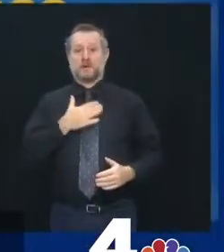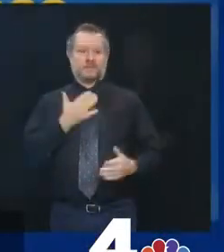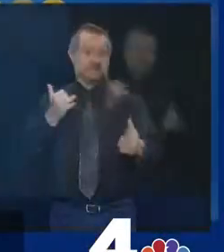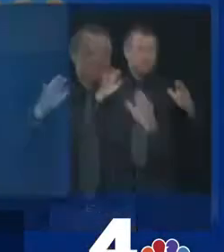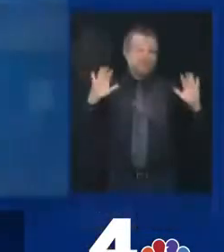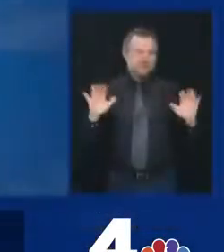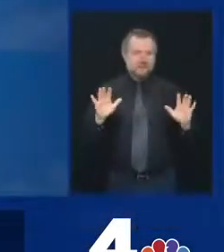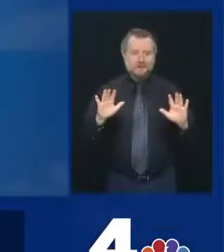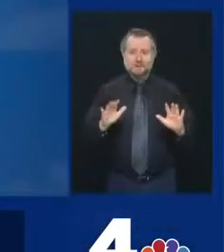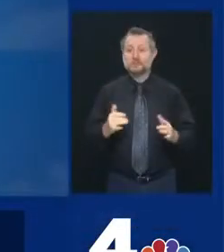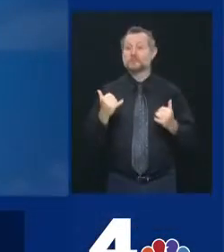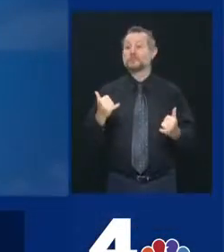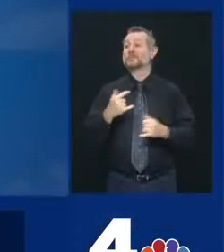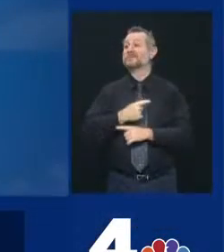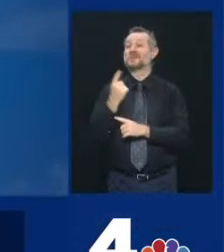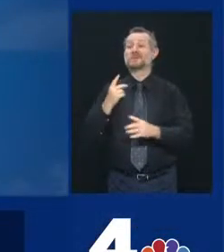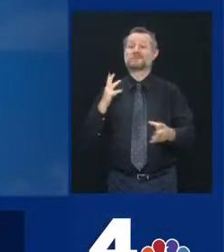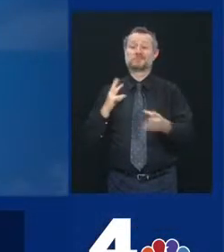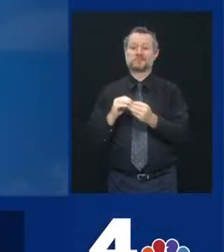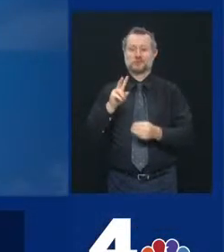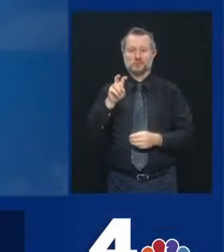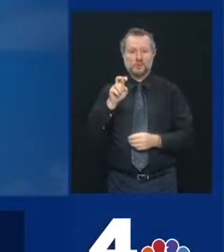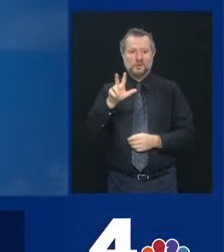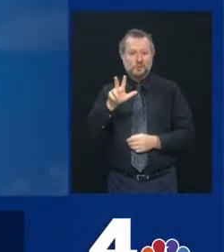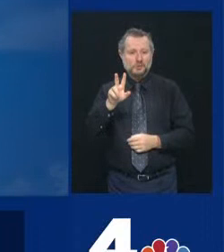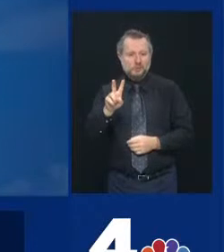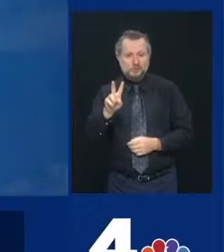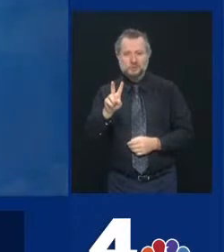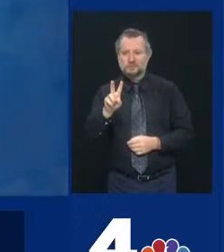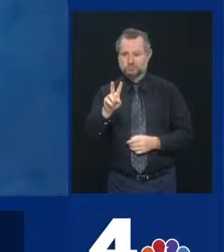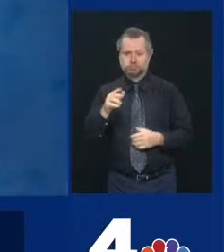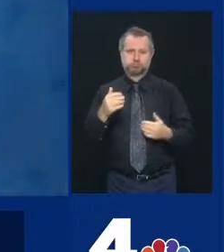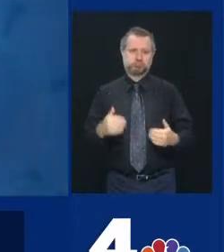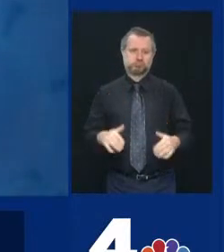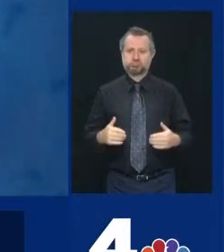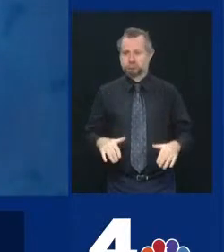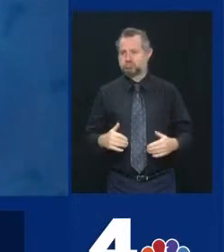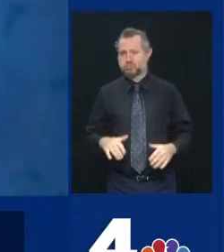day 232, but who's counting? I am.